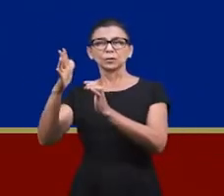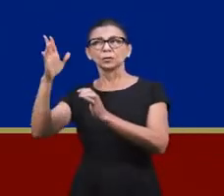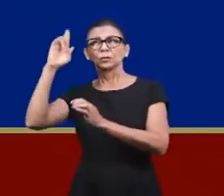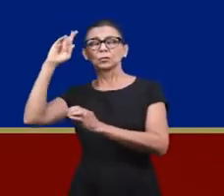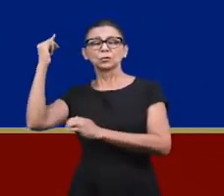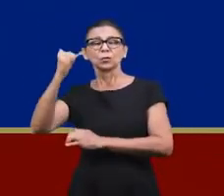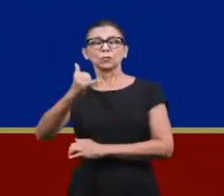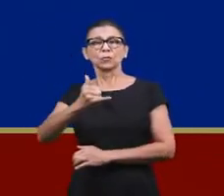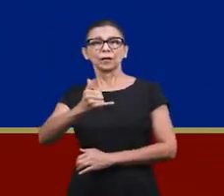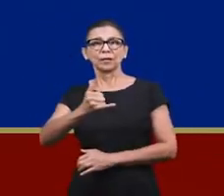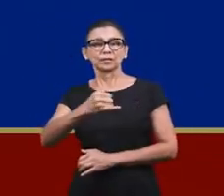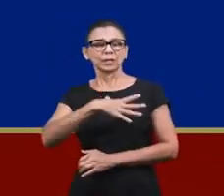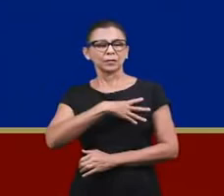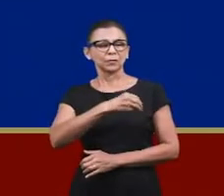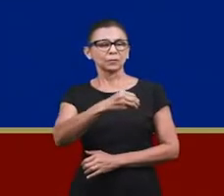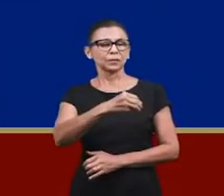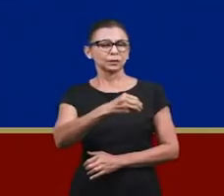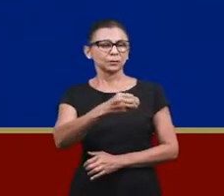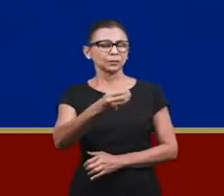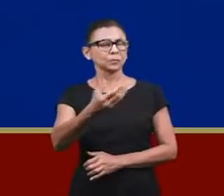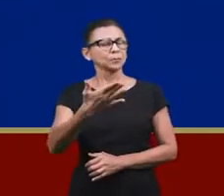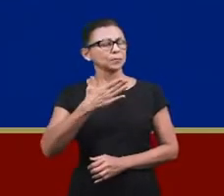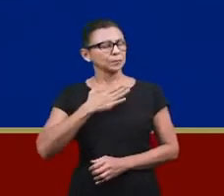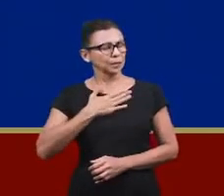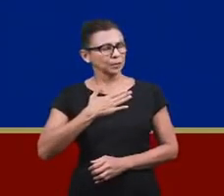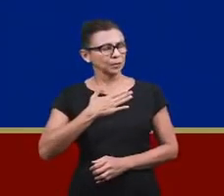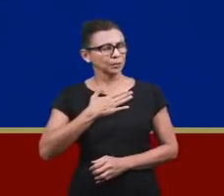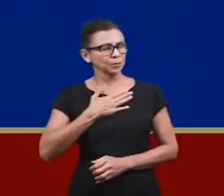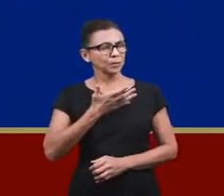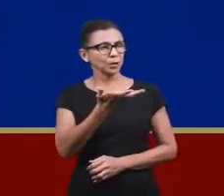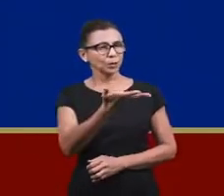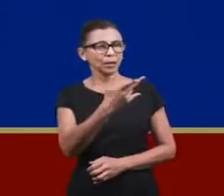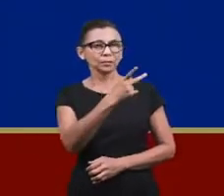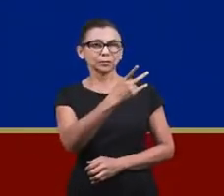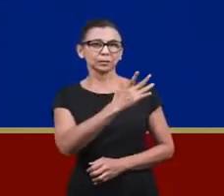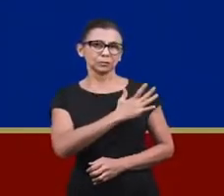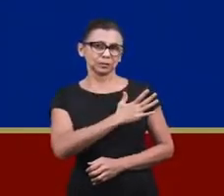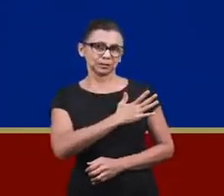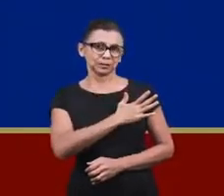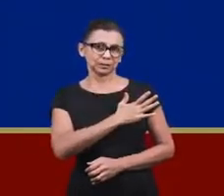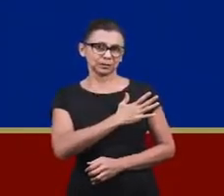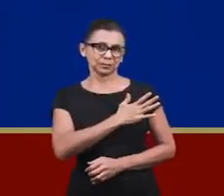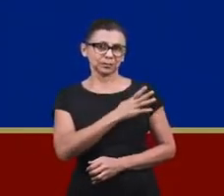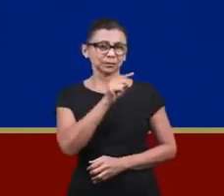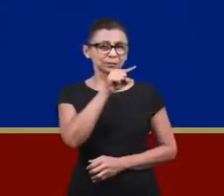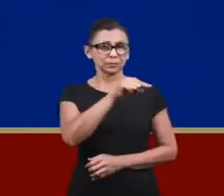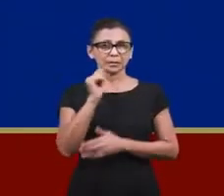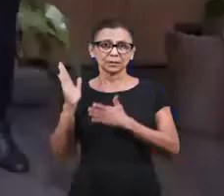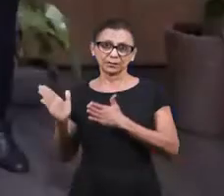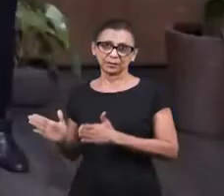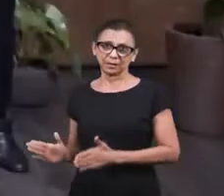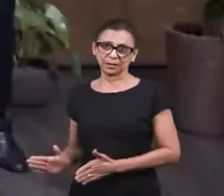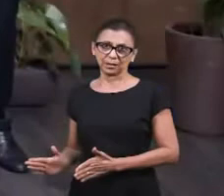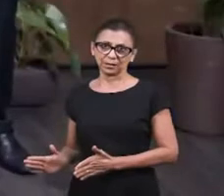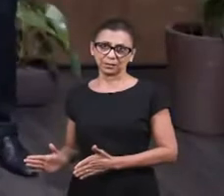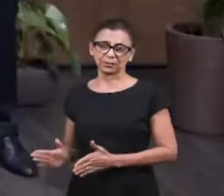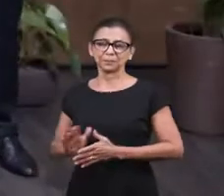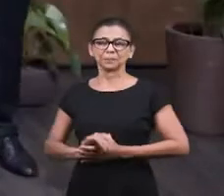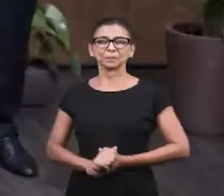written, my son, give me your heart. And this is what God wants. And so the Lord Jesus, now going back to the